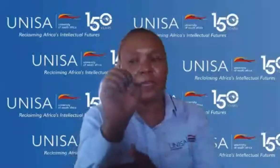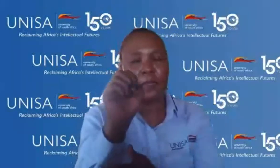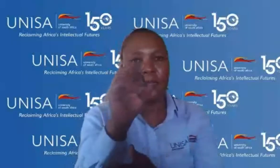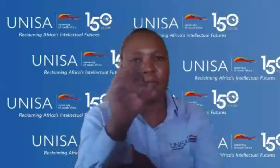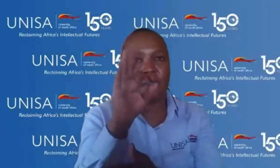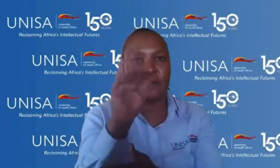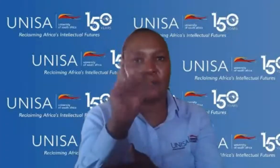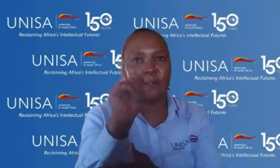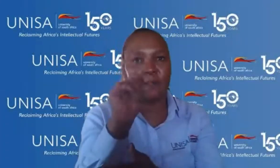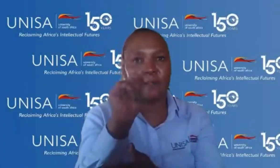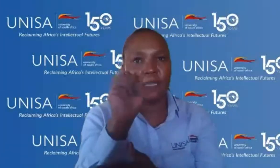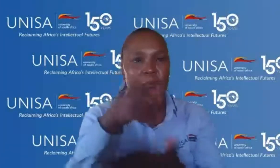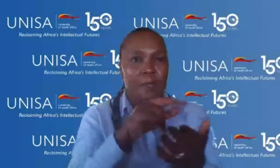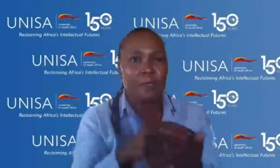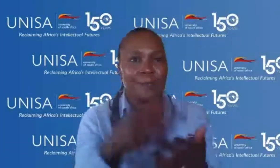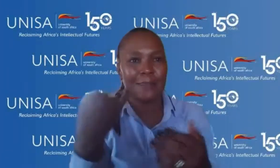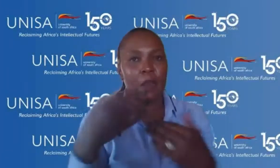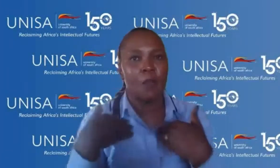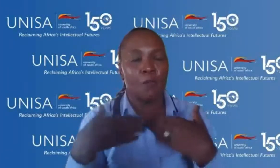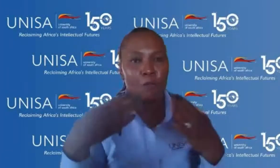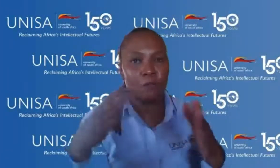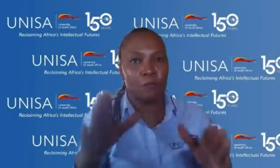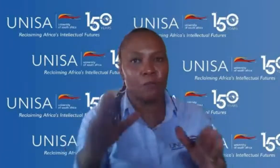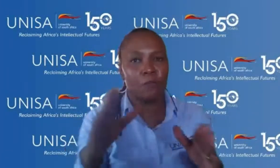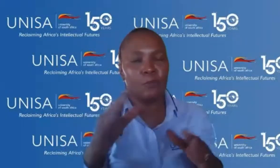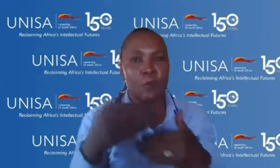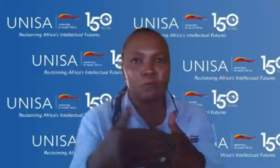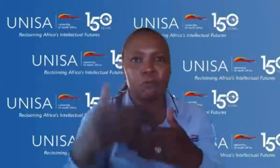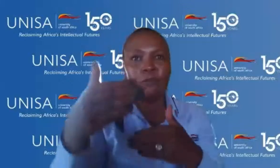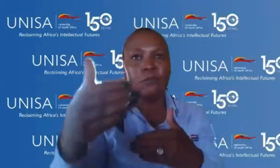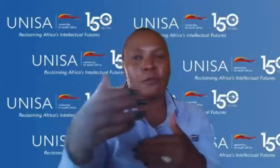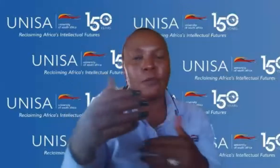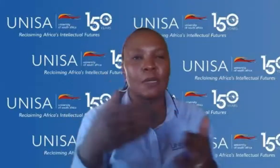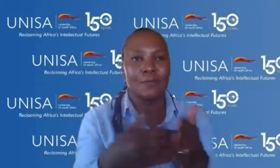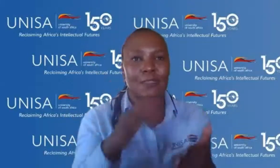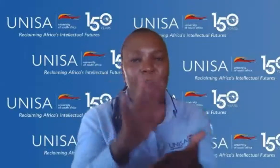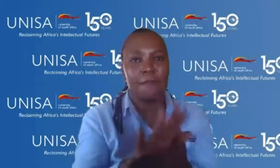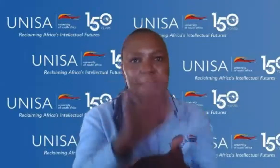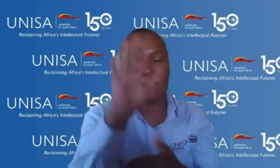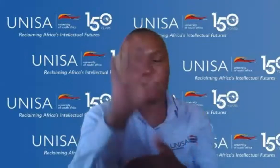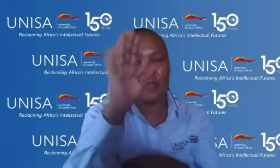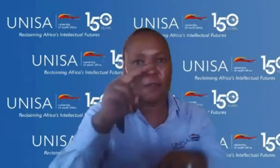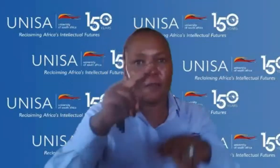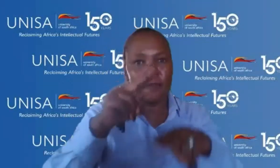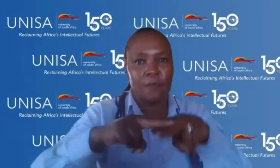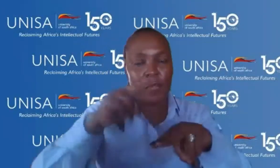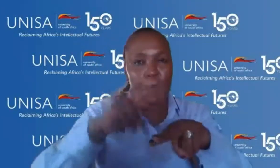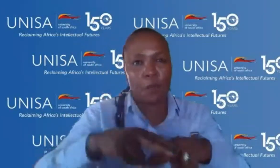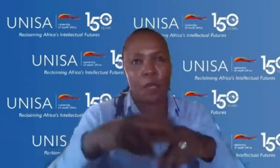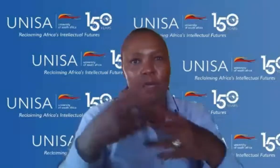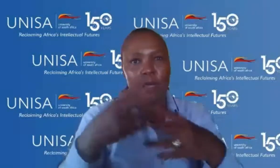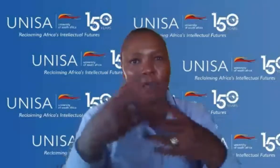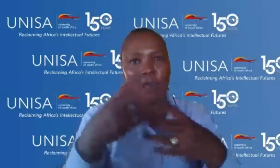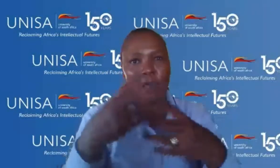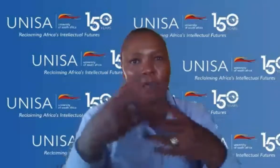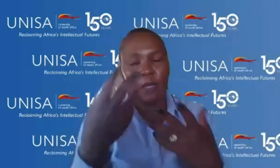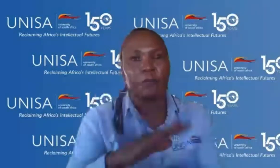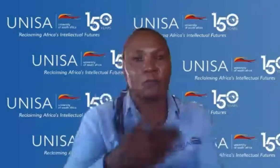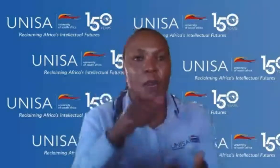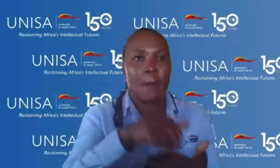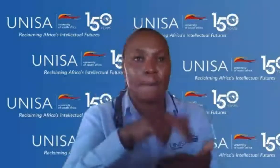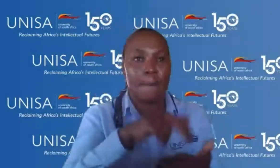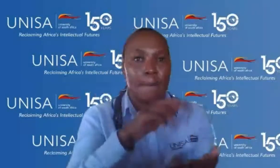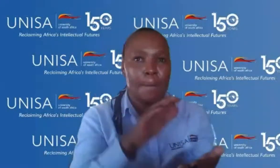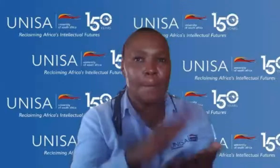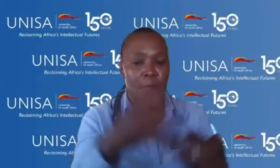applications are still open. They were extended till the 15th of February. If you apply for NSFAS applications,